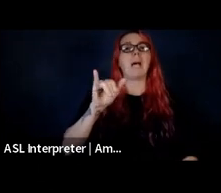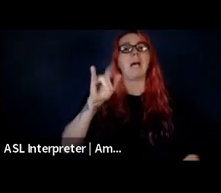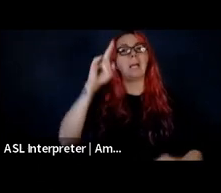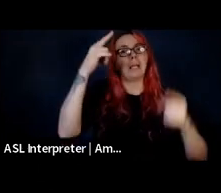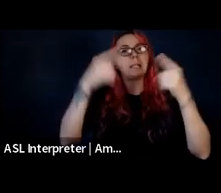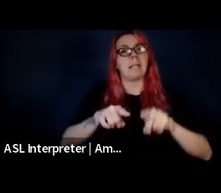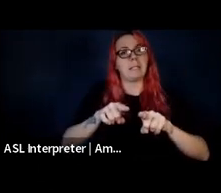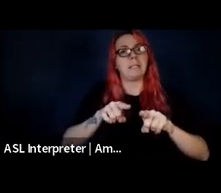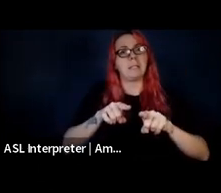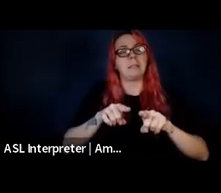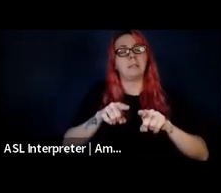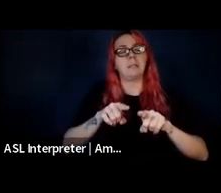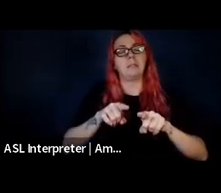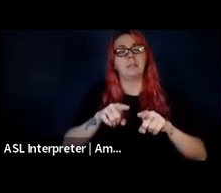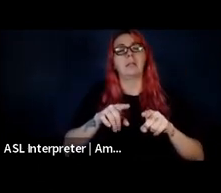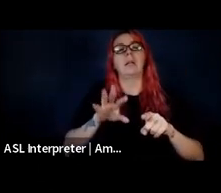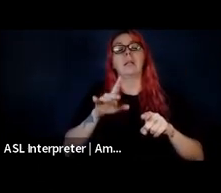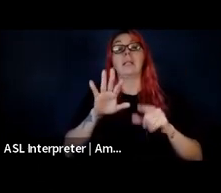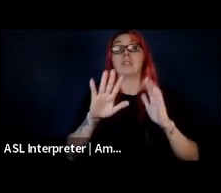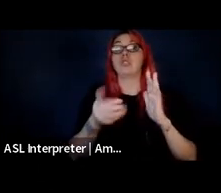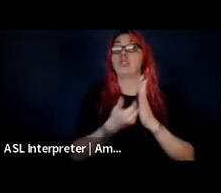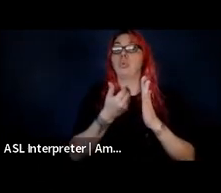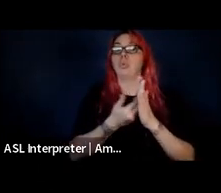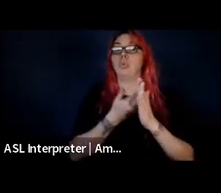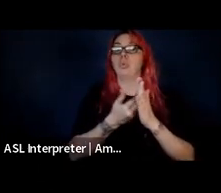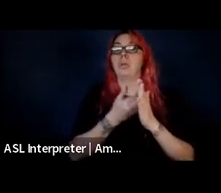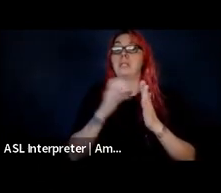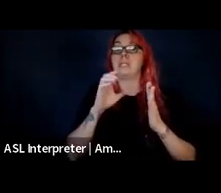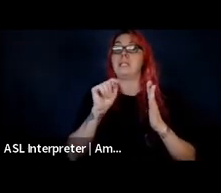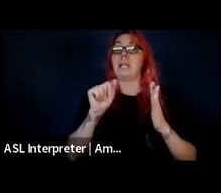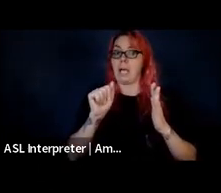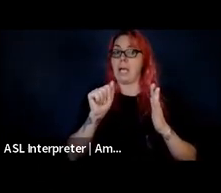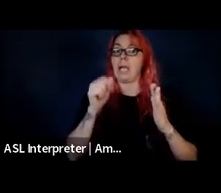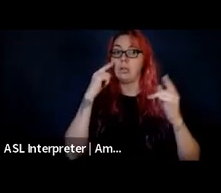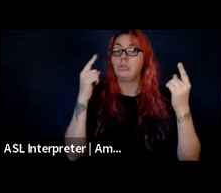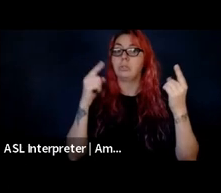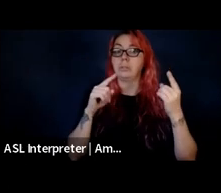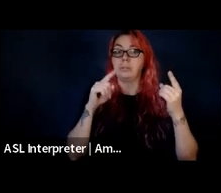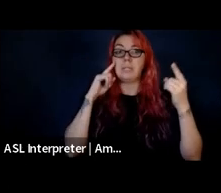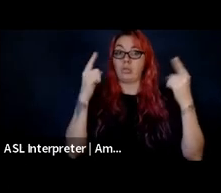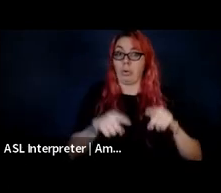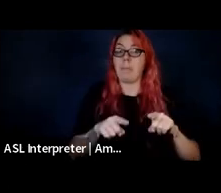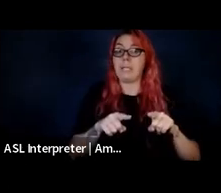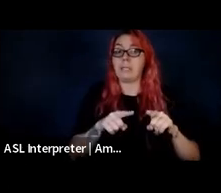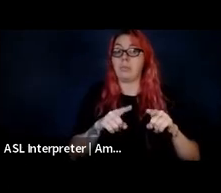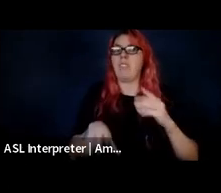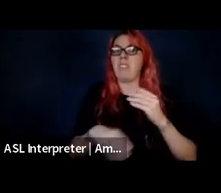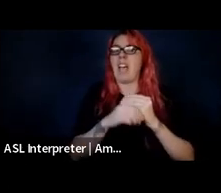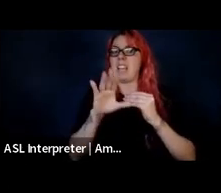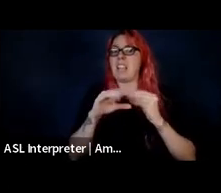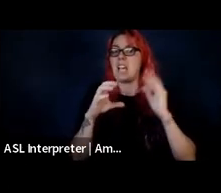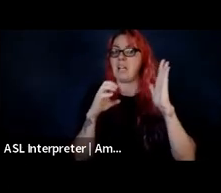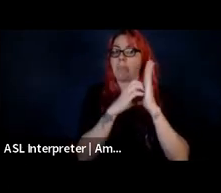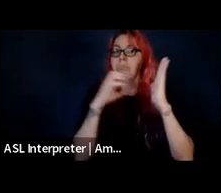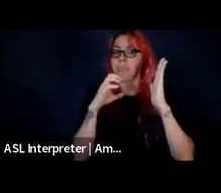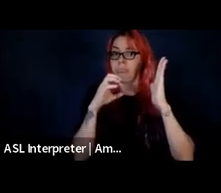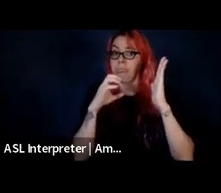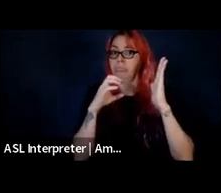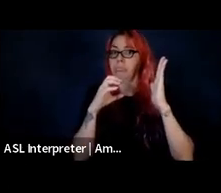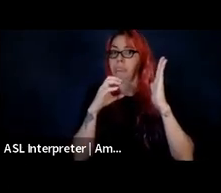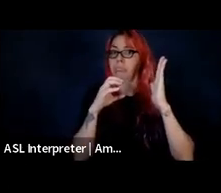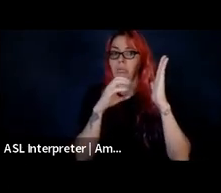clause that we got put into the CTA. We worked with the engagers on this. And basically what it means is